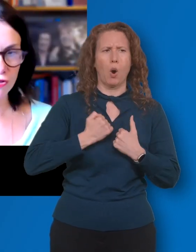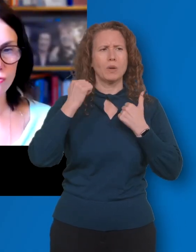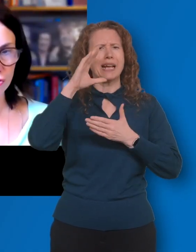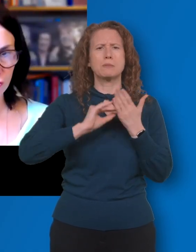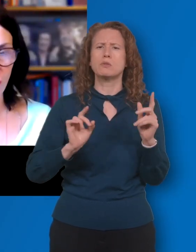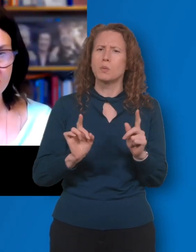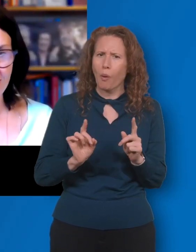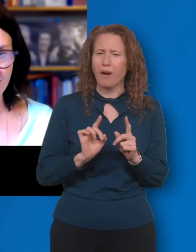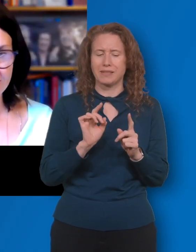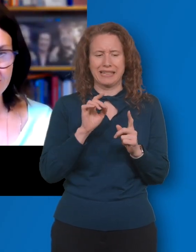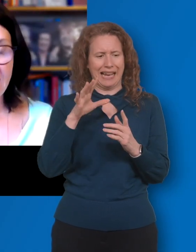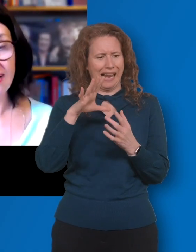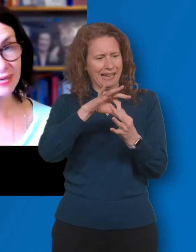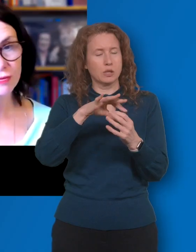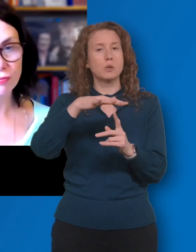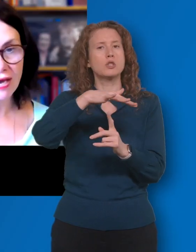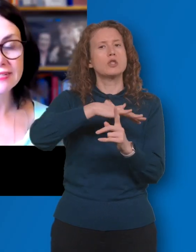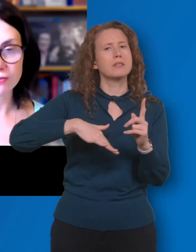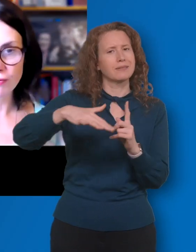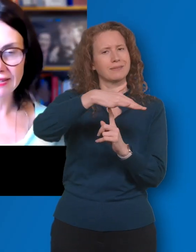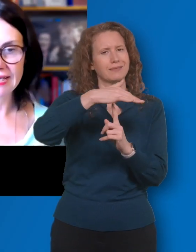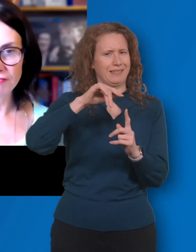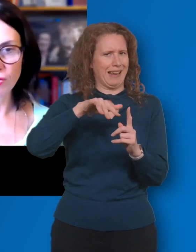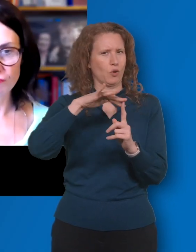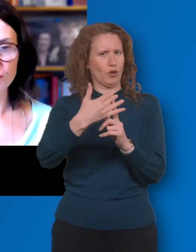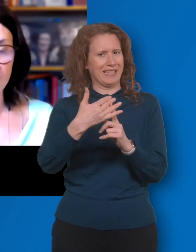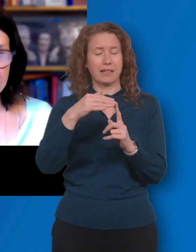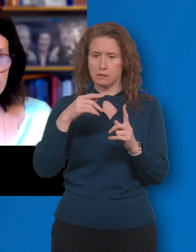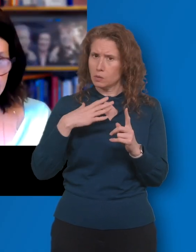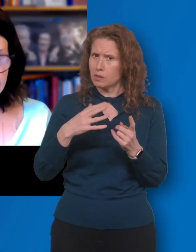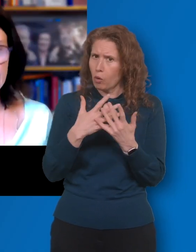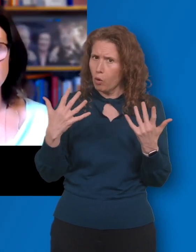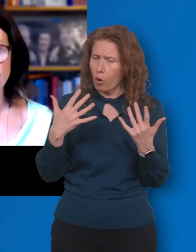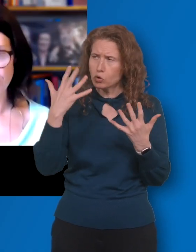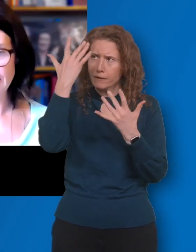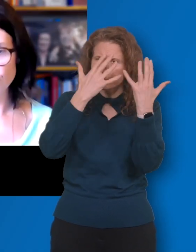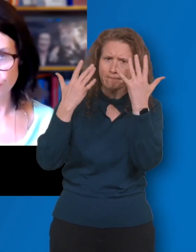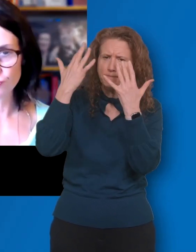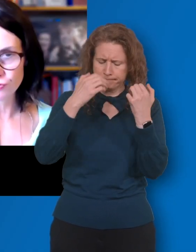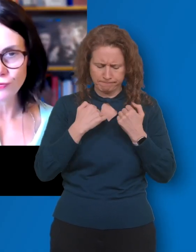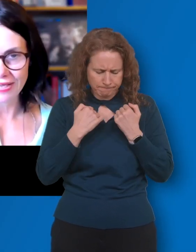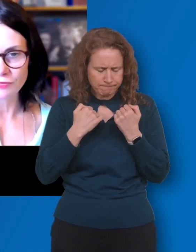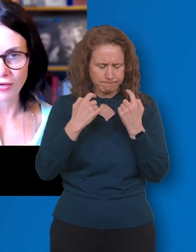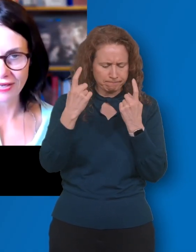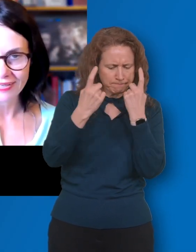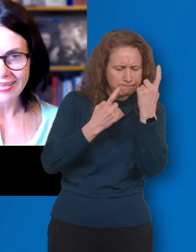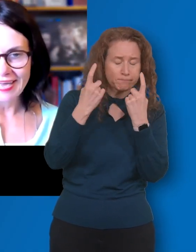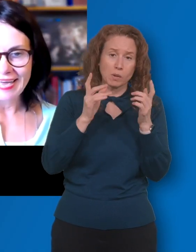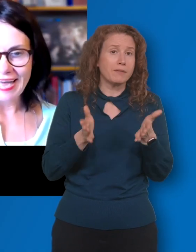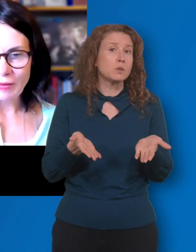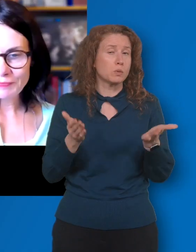a social context. And that requires a great level of reflectivity and reflection to do that